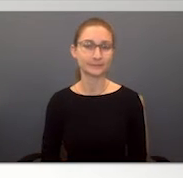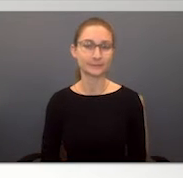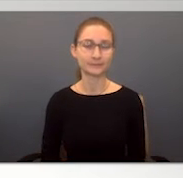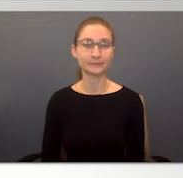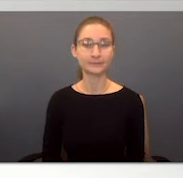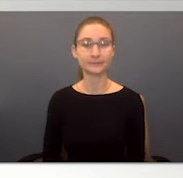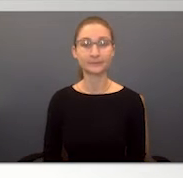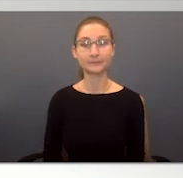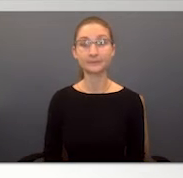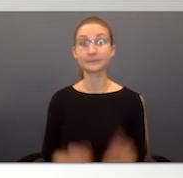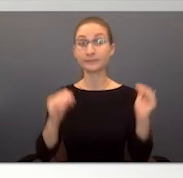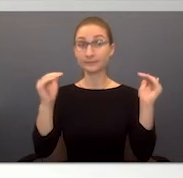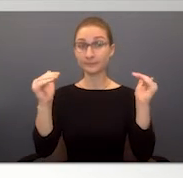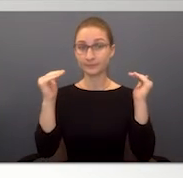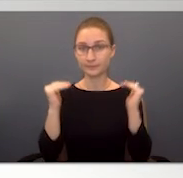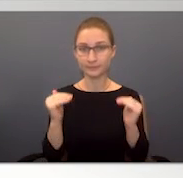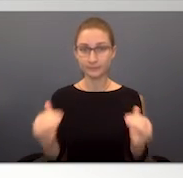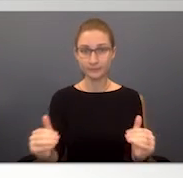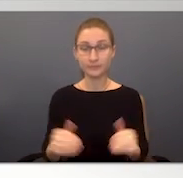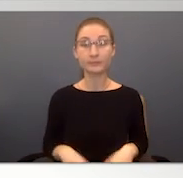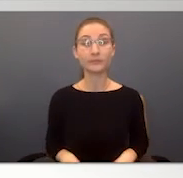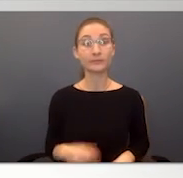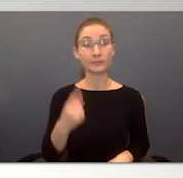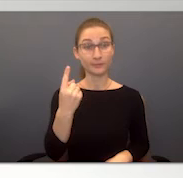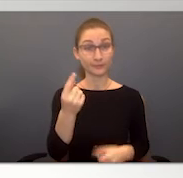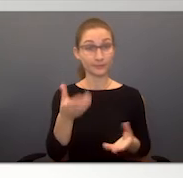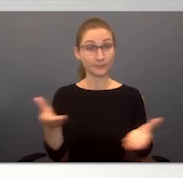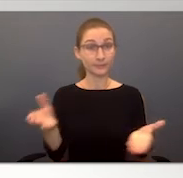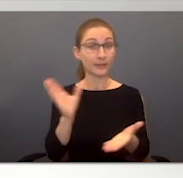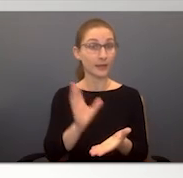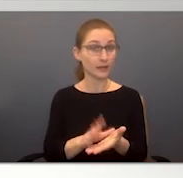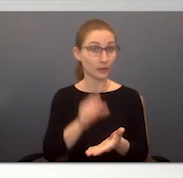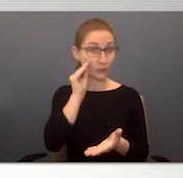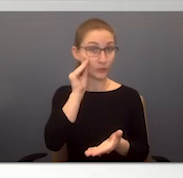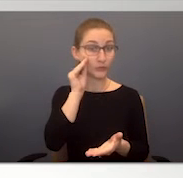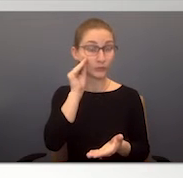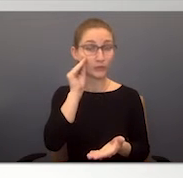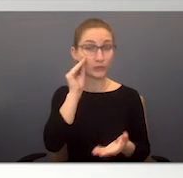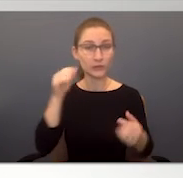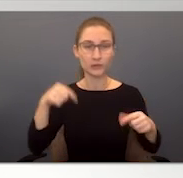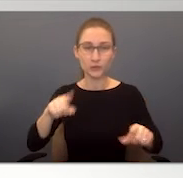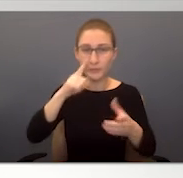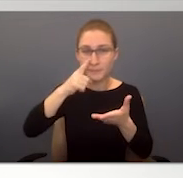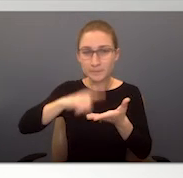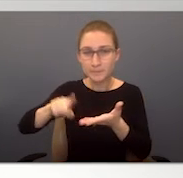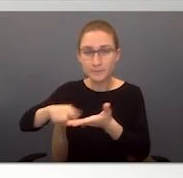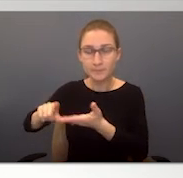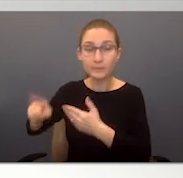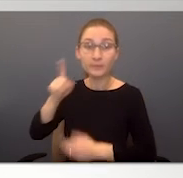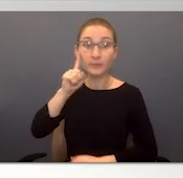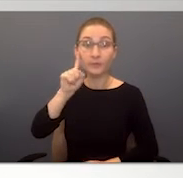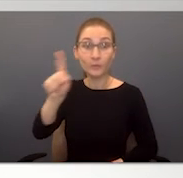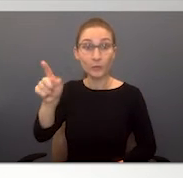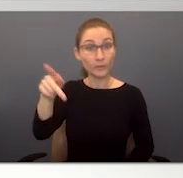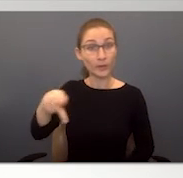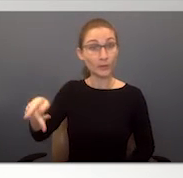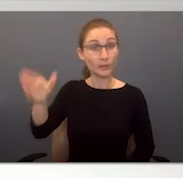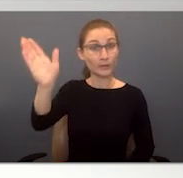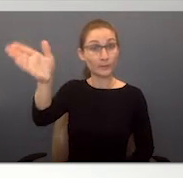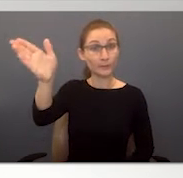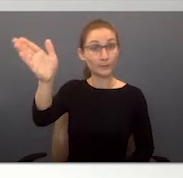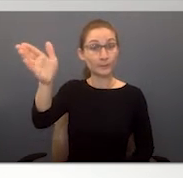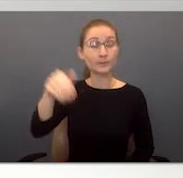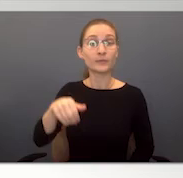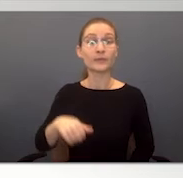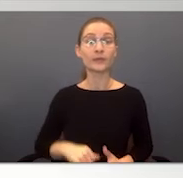the preparation originally for this presentation years ago, was just because you have a disability doesn't mean you are going to